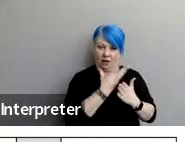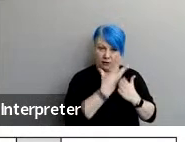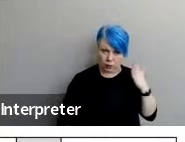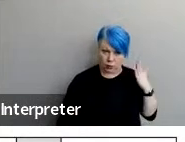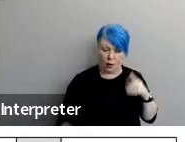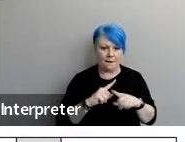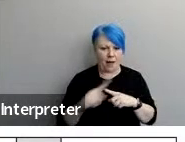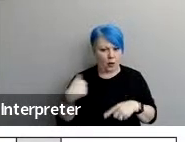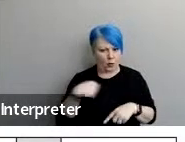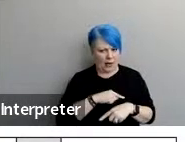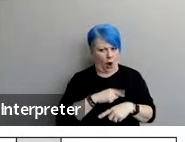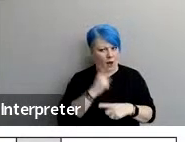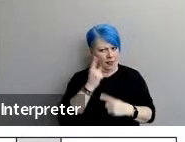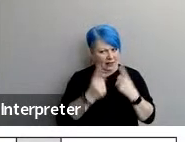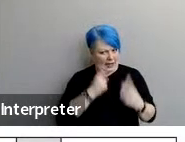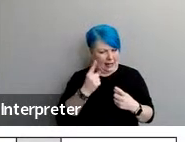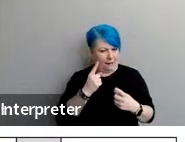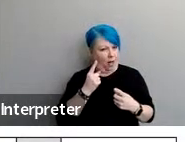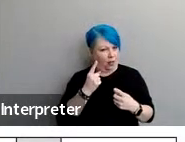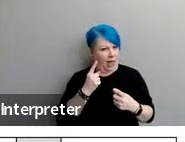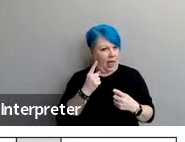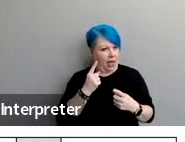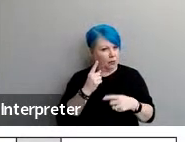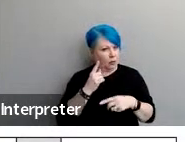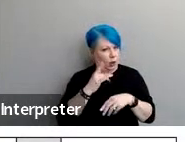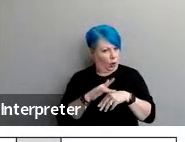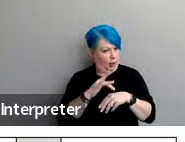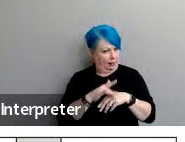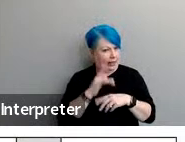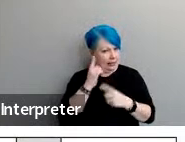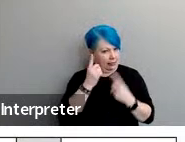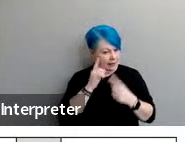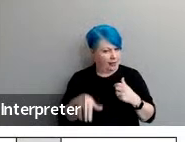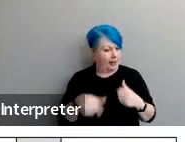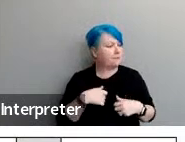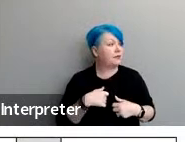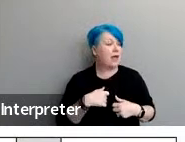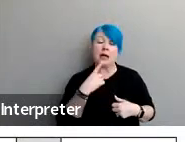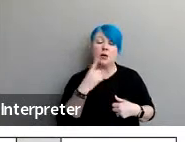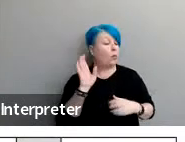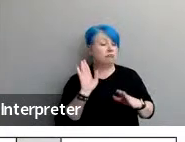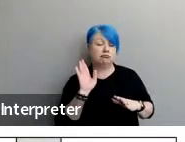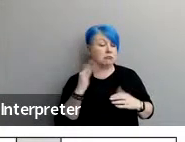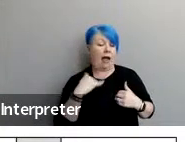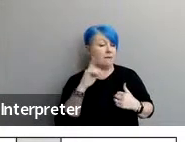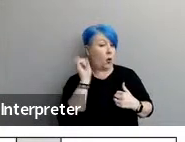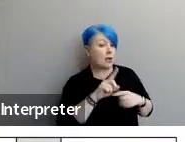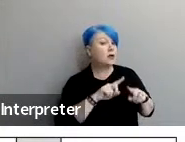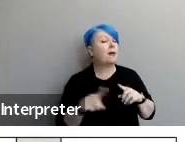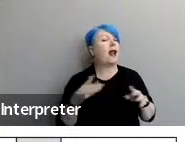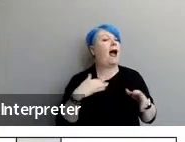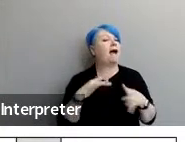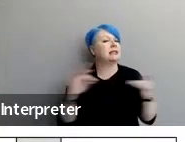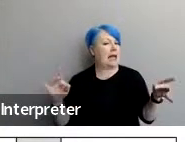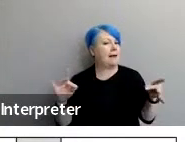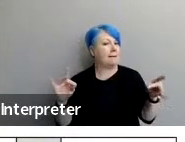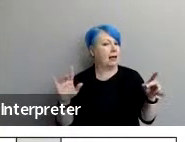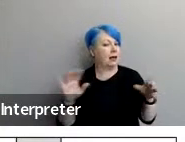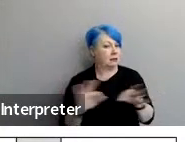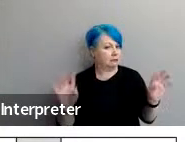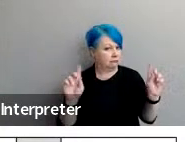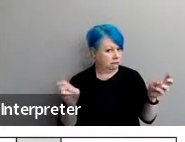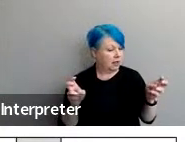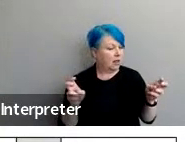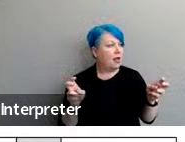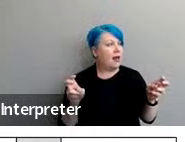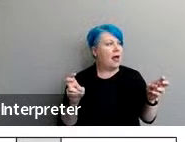Good question. I don't have a question, but I do have a statement. I'm glad to hear that, and I know this is something new